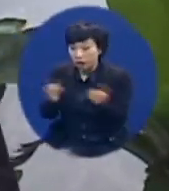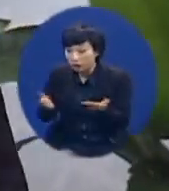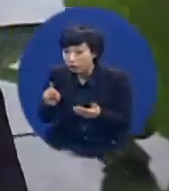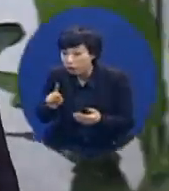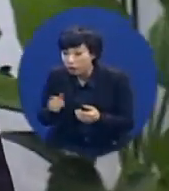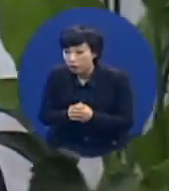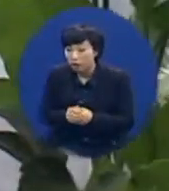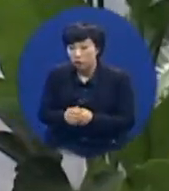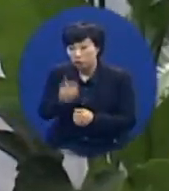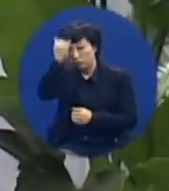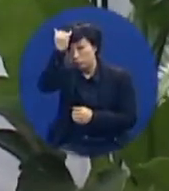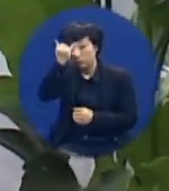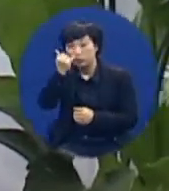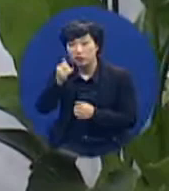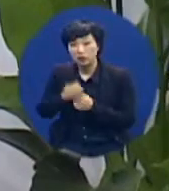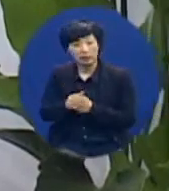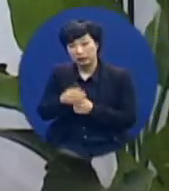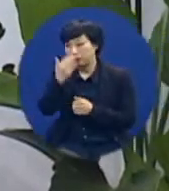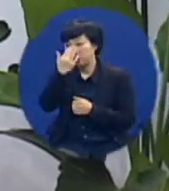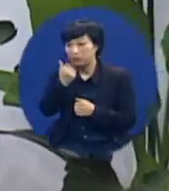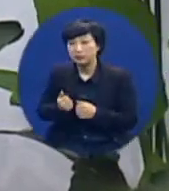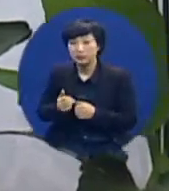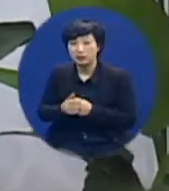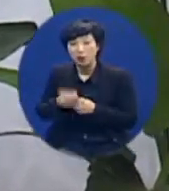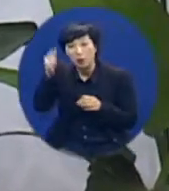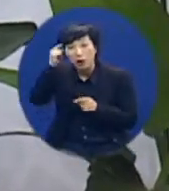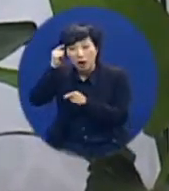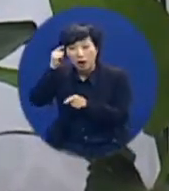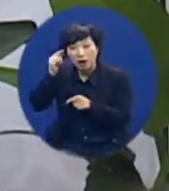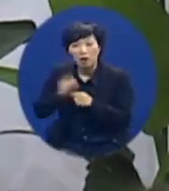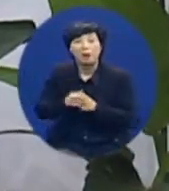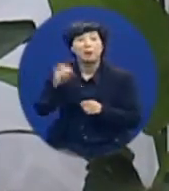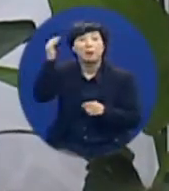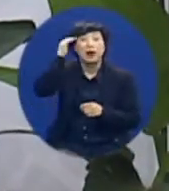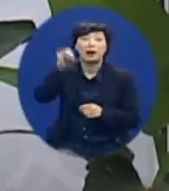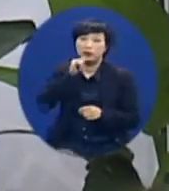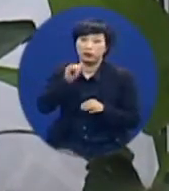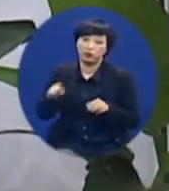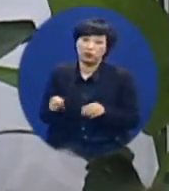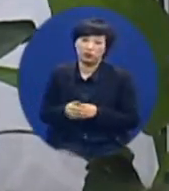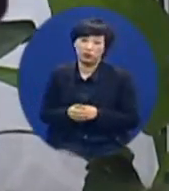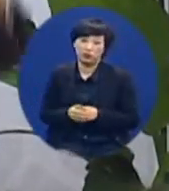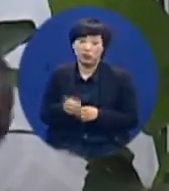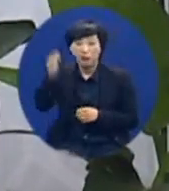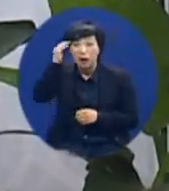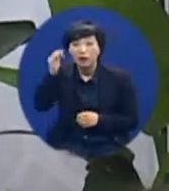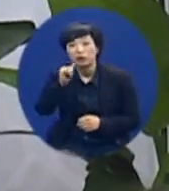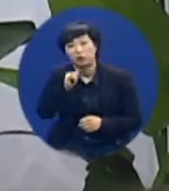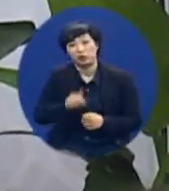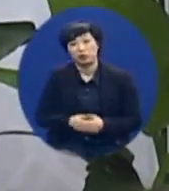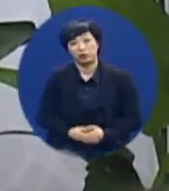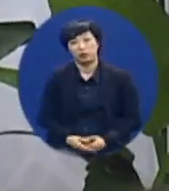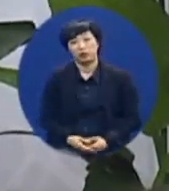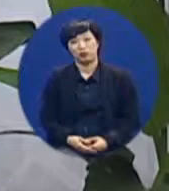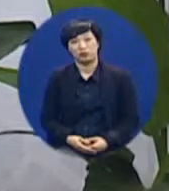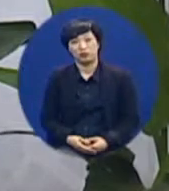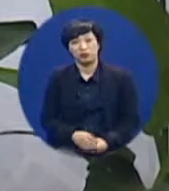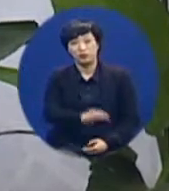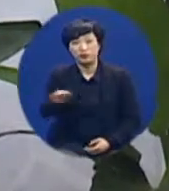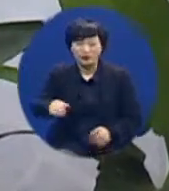is easy to sin and difficult to pray, evangelize, and live by the word of